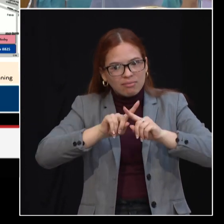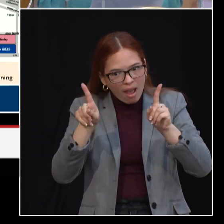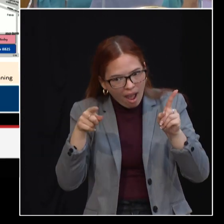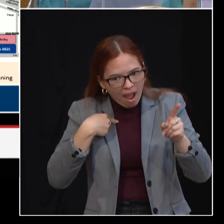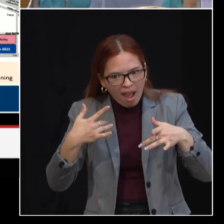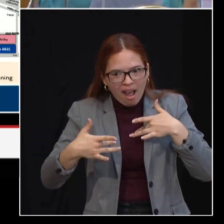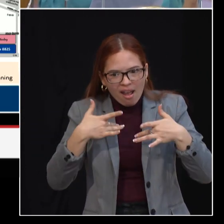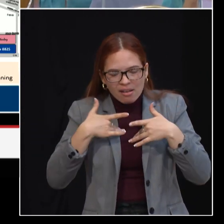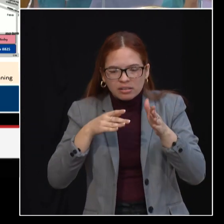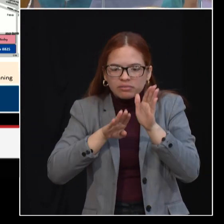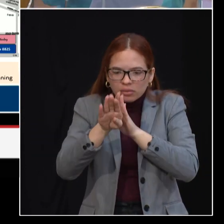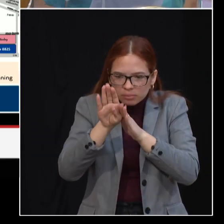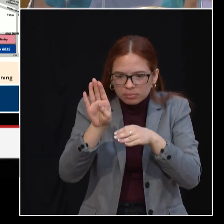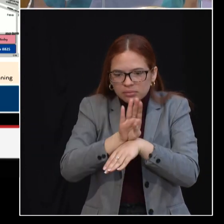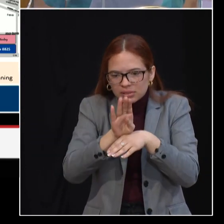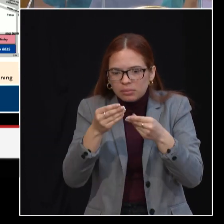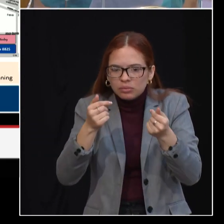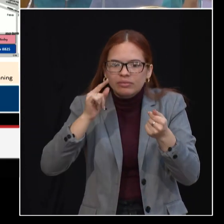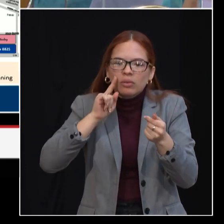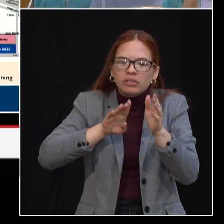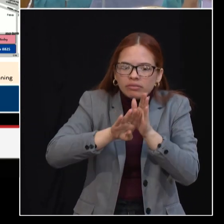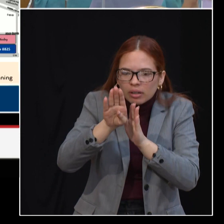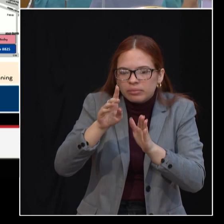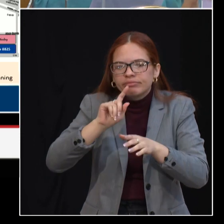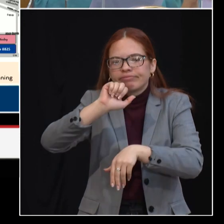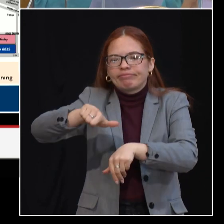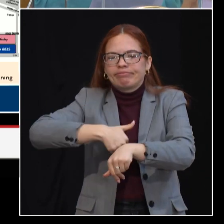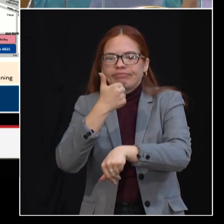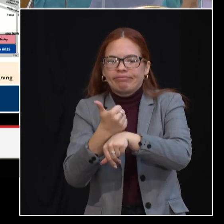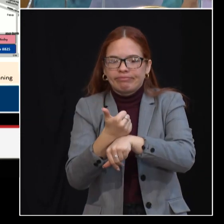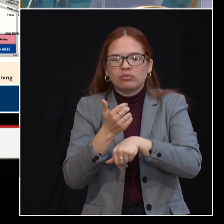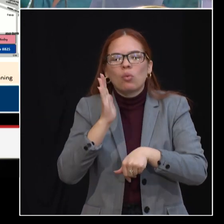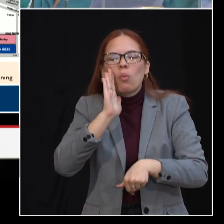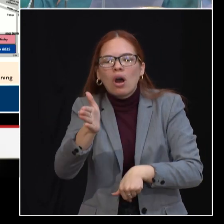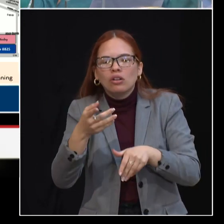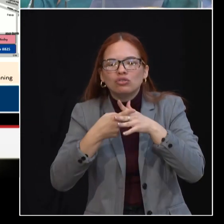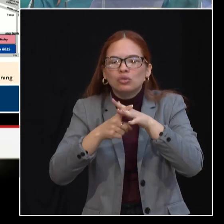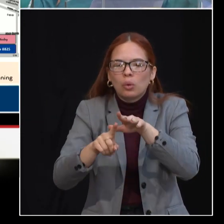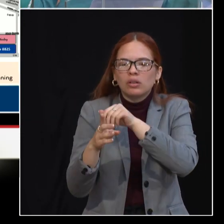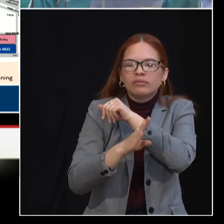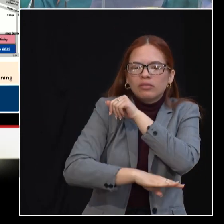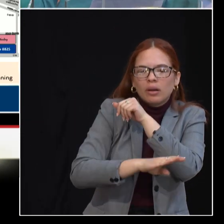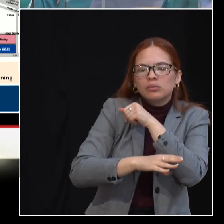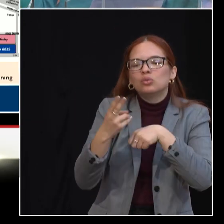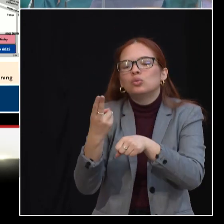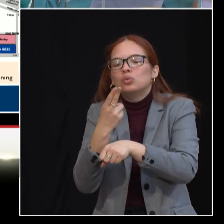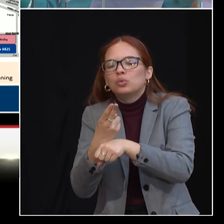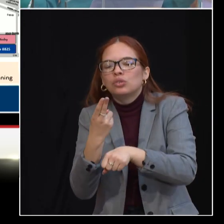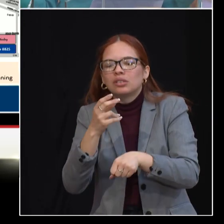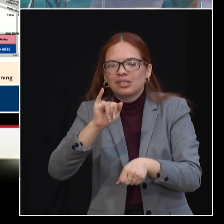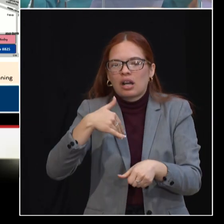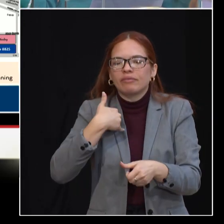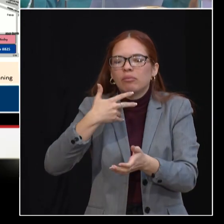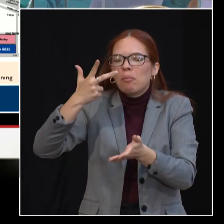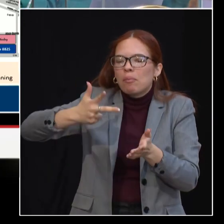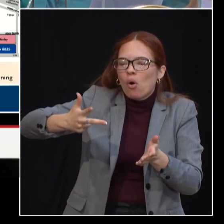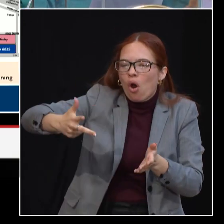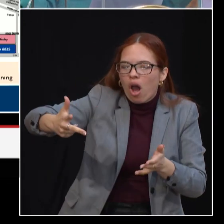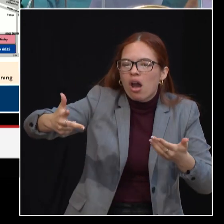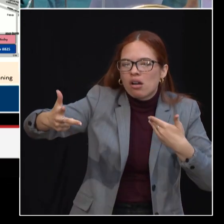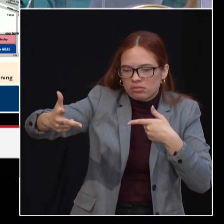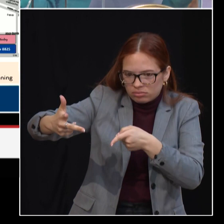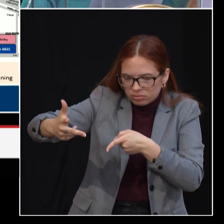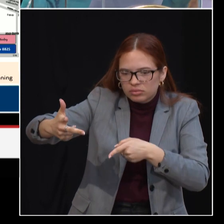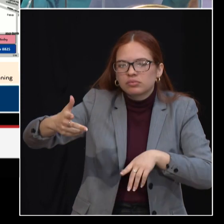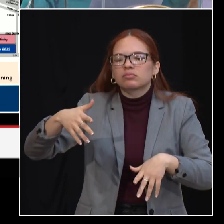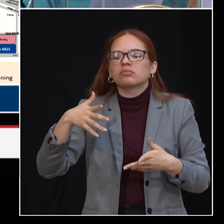We're going to be issuing this in the fall, and it's currently being used as a parking lot. The Housing Authority is not in the